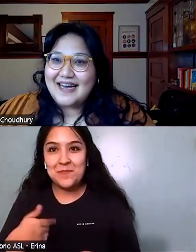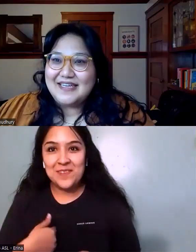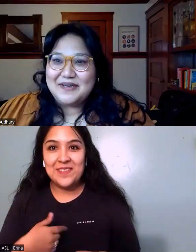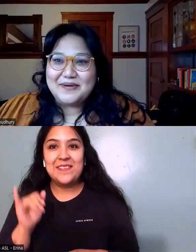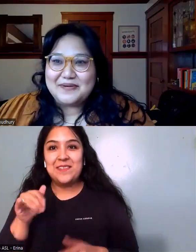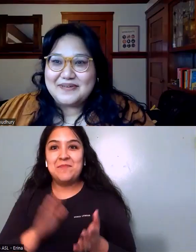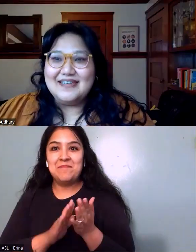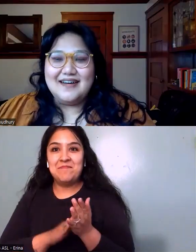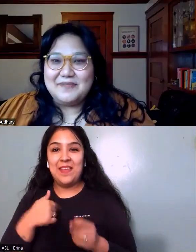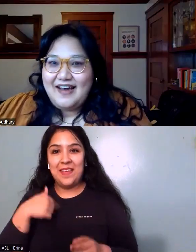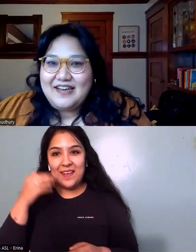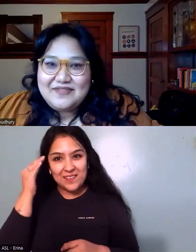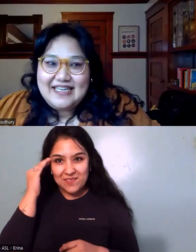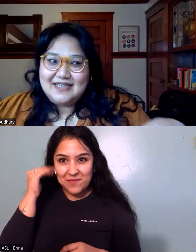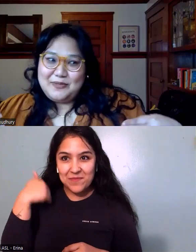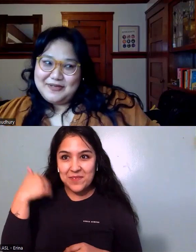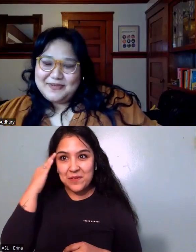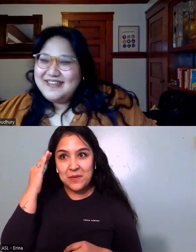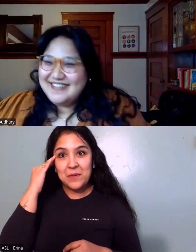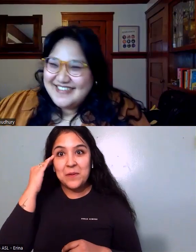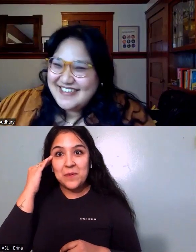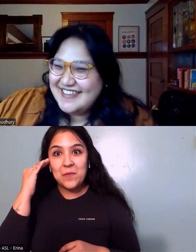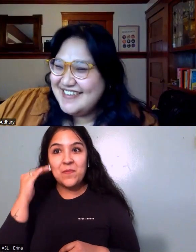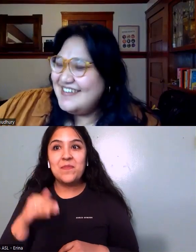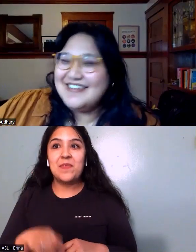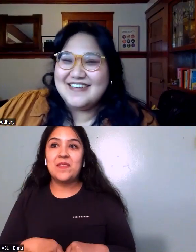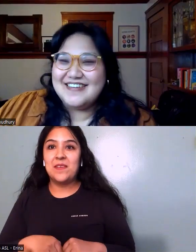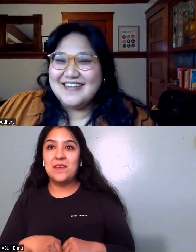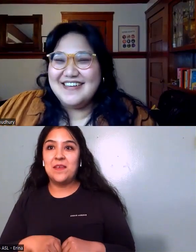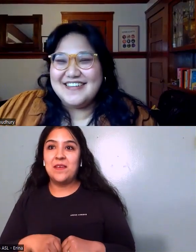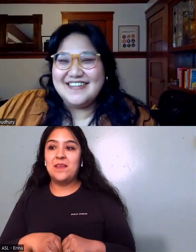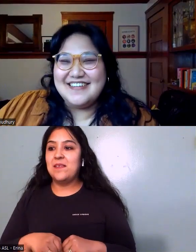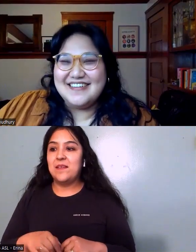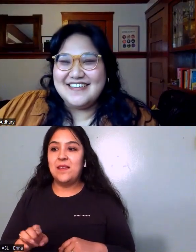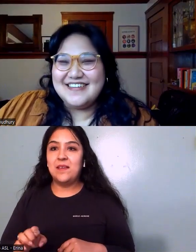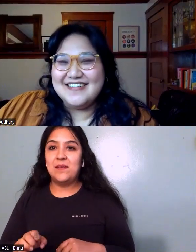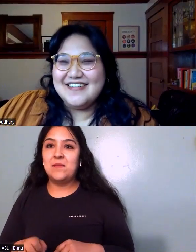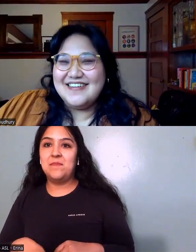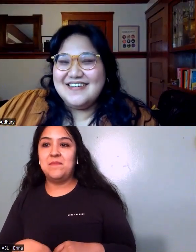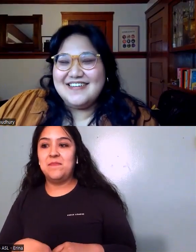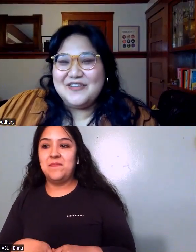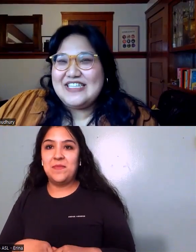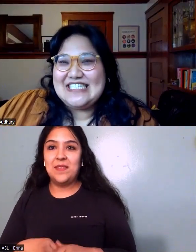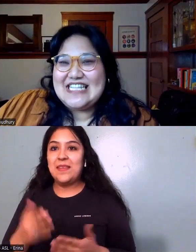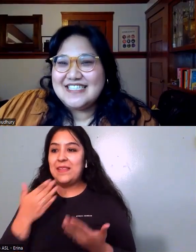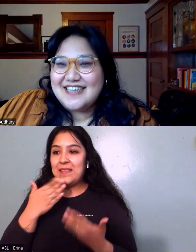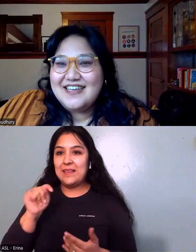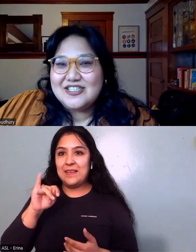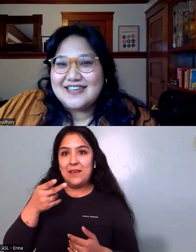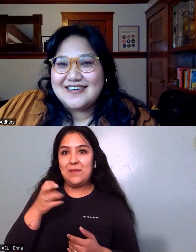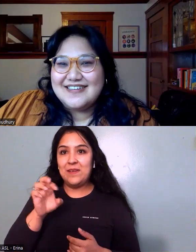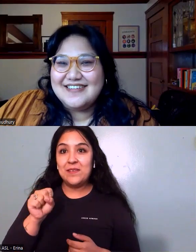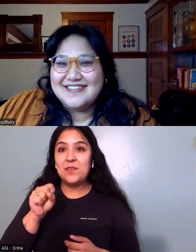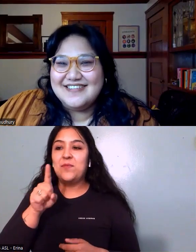know. I'm kind of like, whoa. Because they're so epic. Thank you, Tigress. You're really setting the